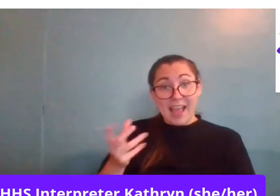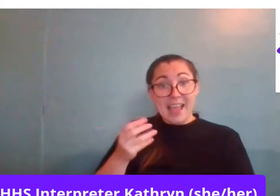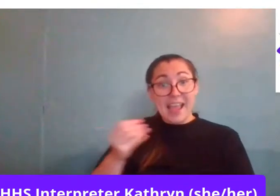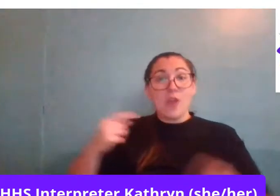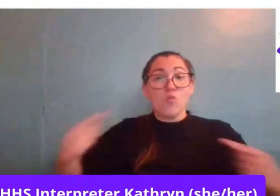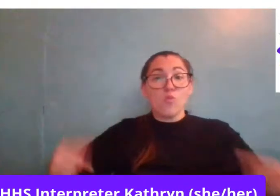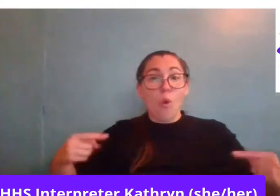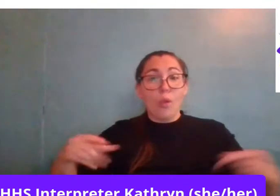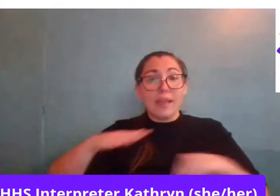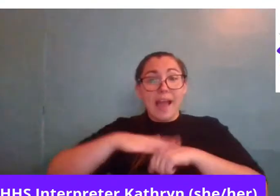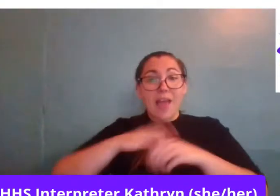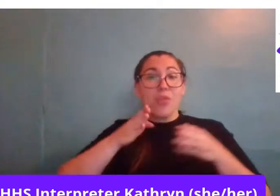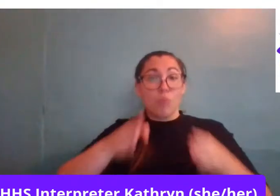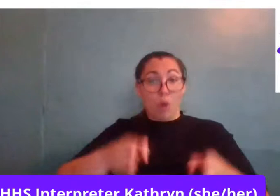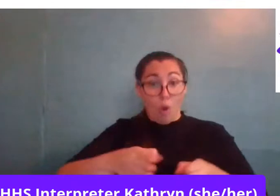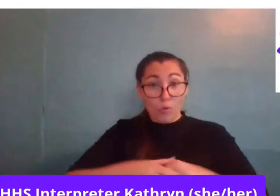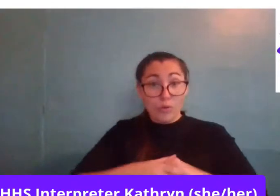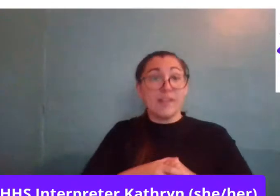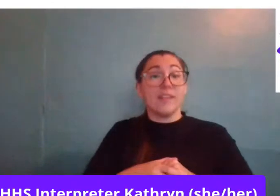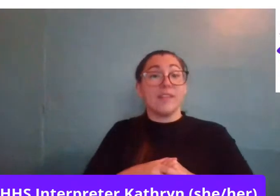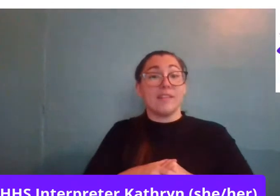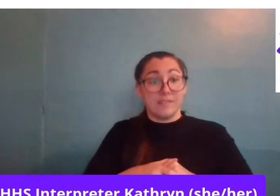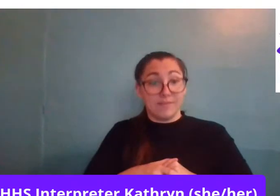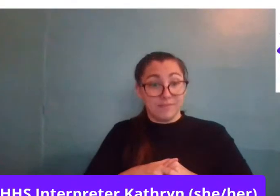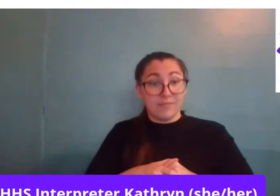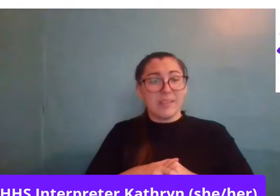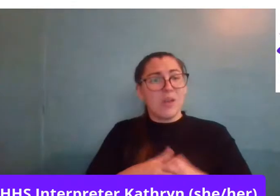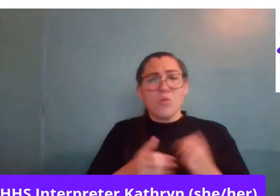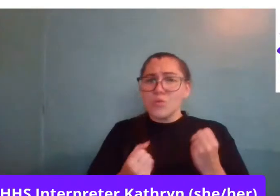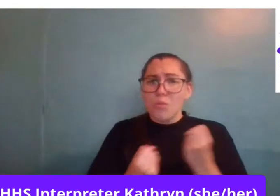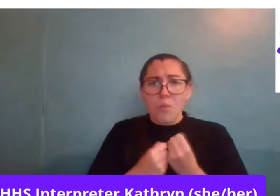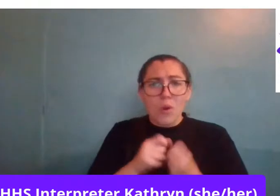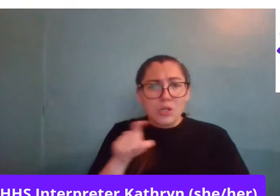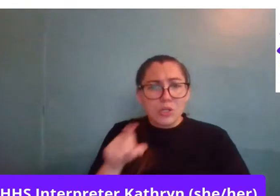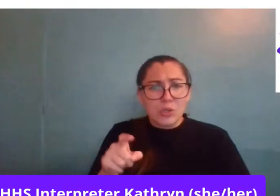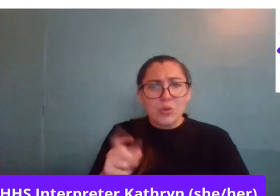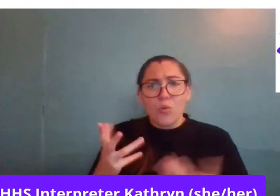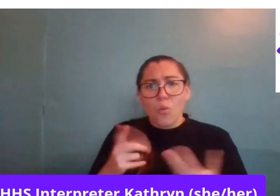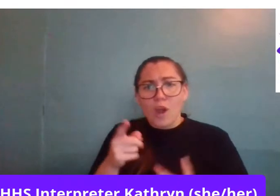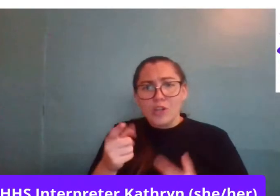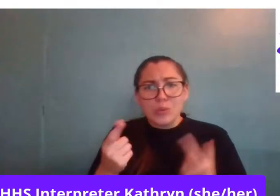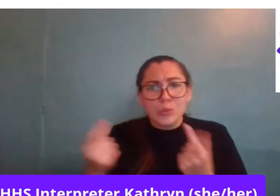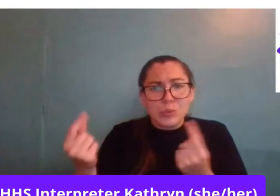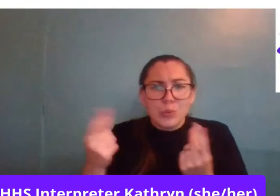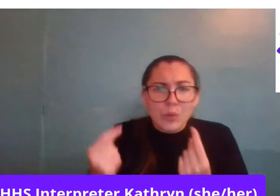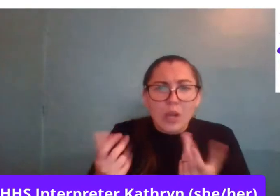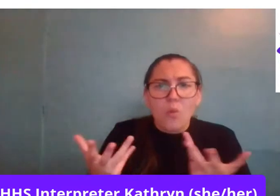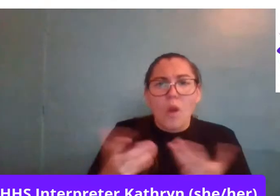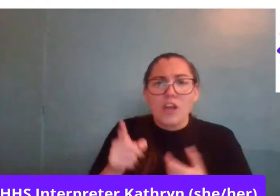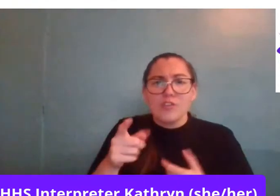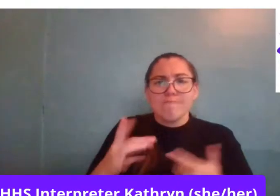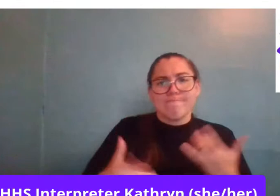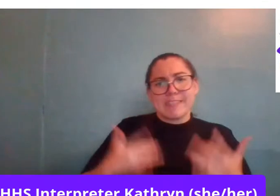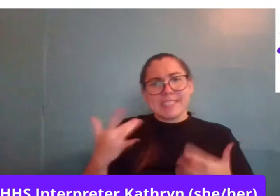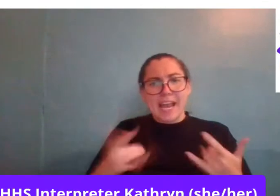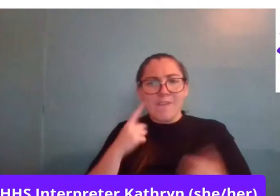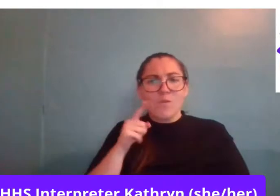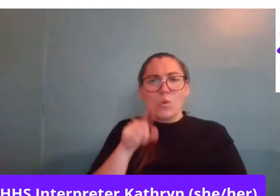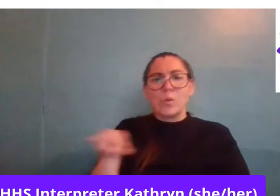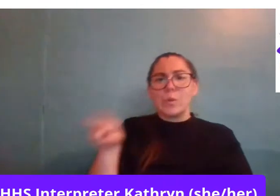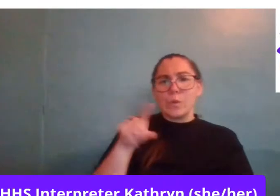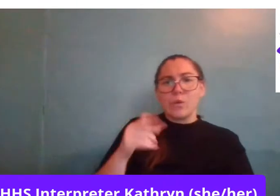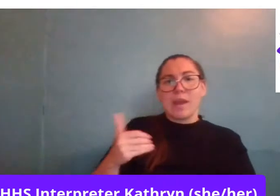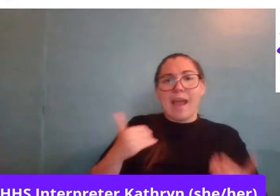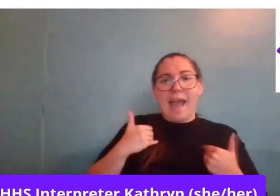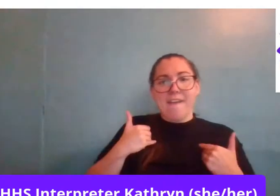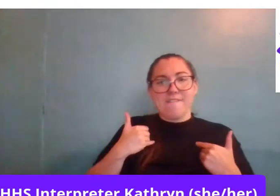support you in what you're doing. And we're excited for you and glad just to have the opportunity for